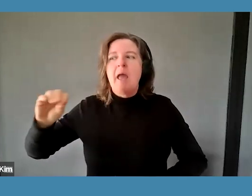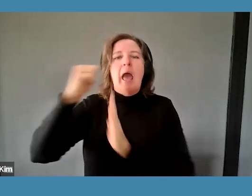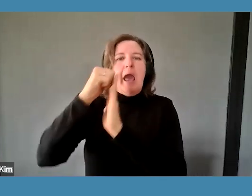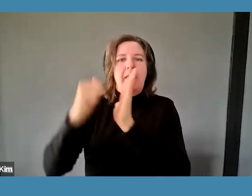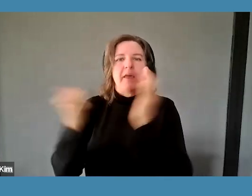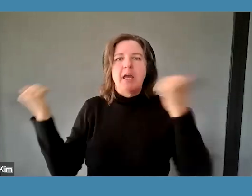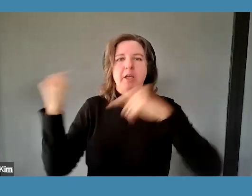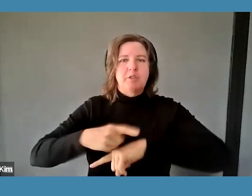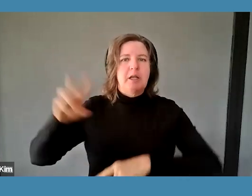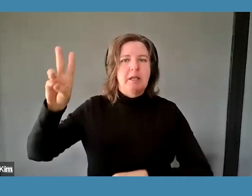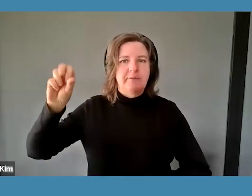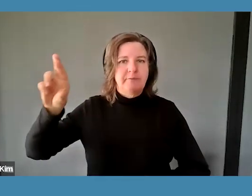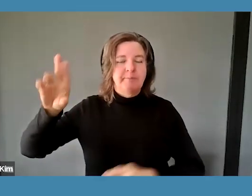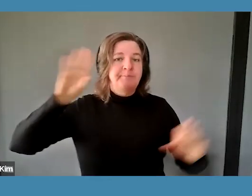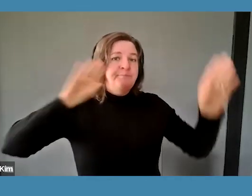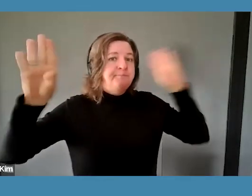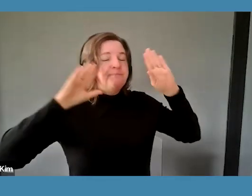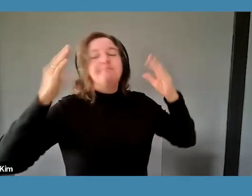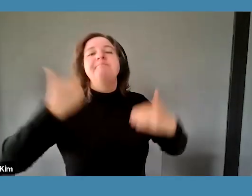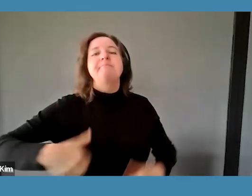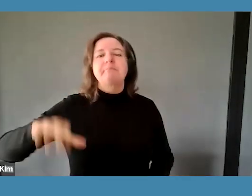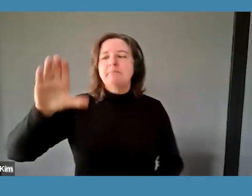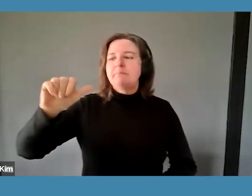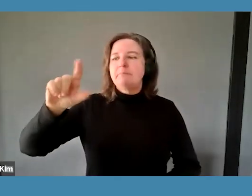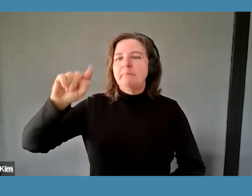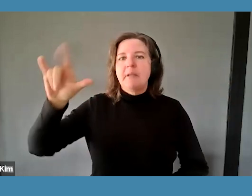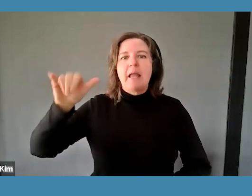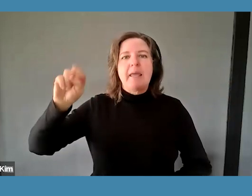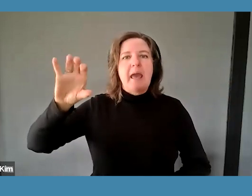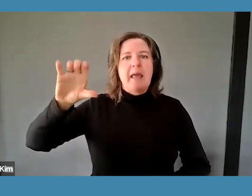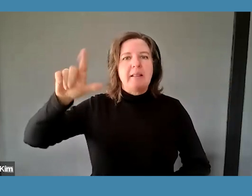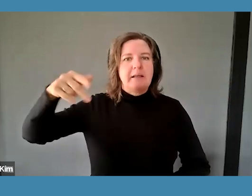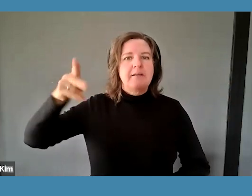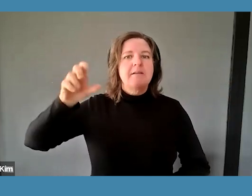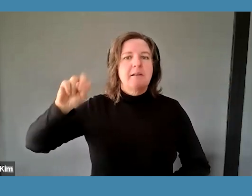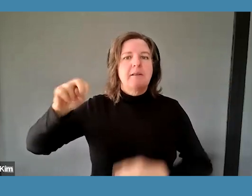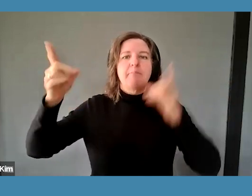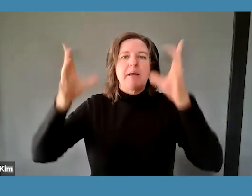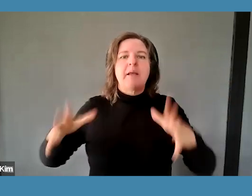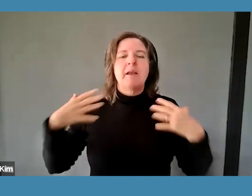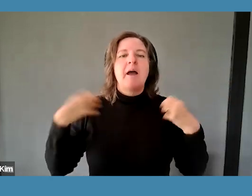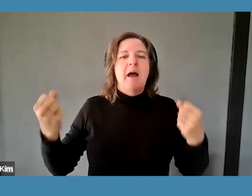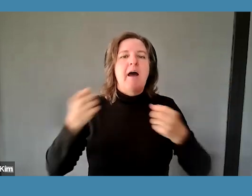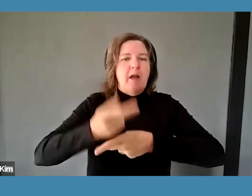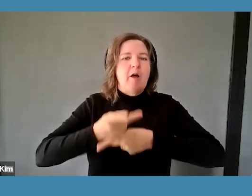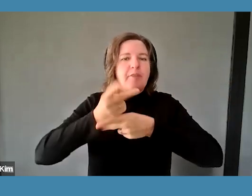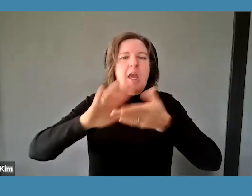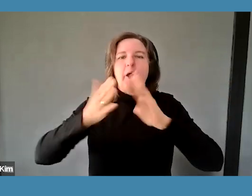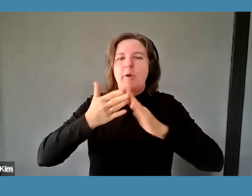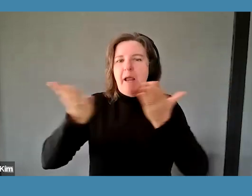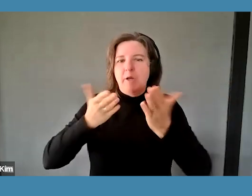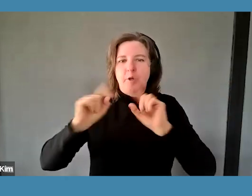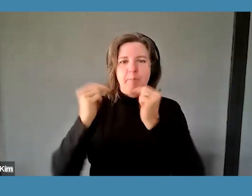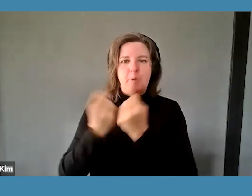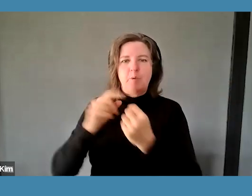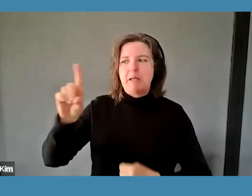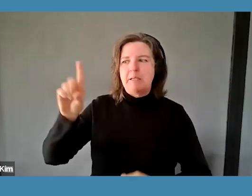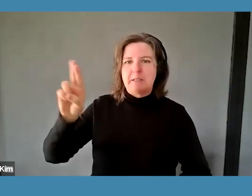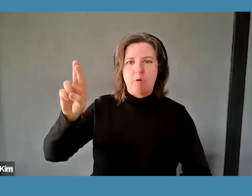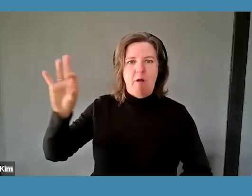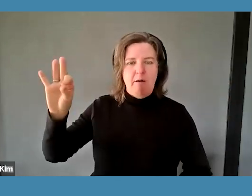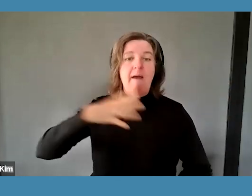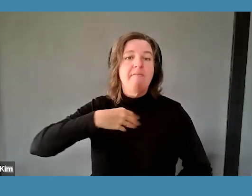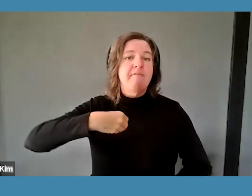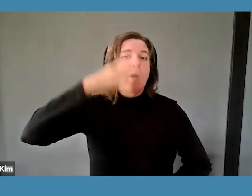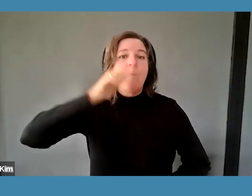there, I'm Caitlin Klibben. I'm the director of our Community and Healthcare Services team at DRF. I'm a white woman with brown hair